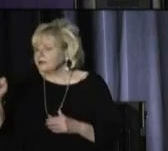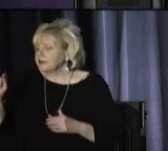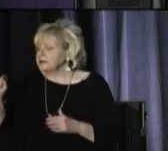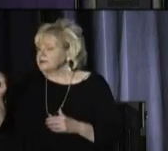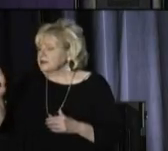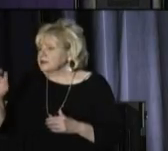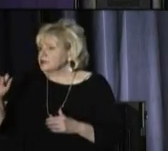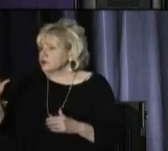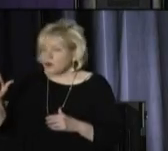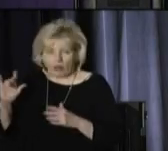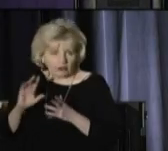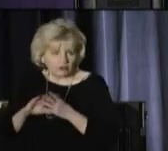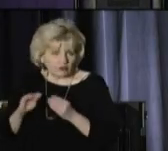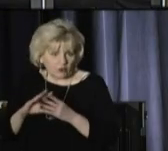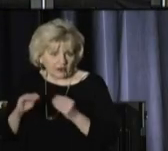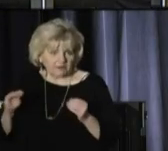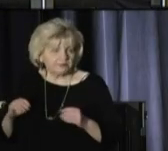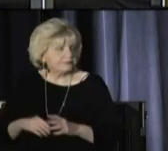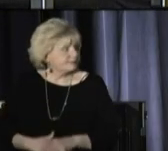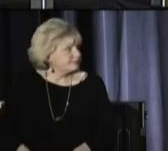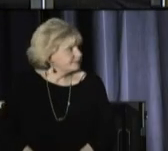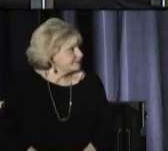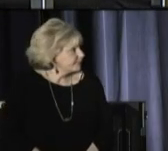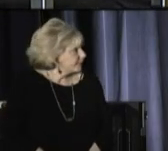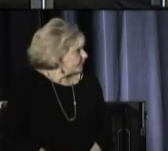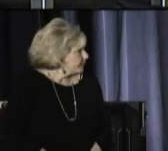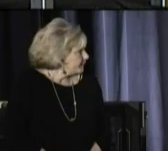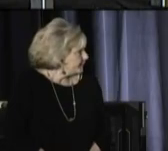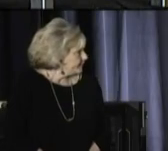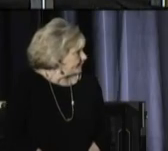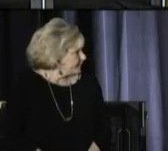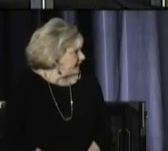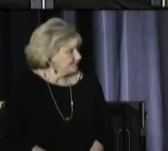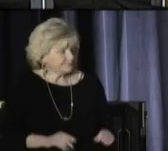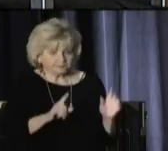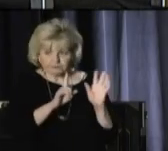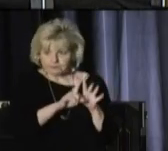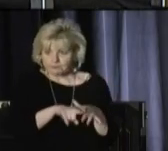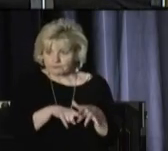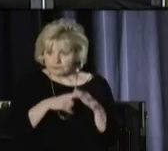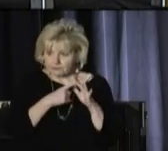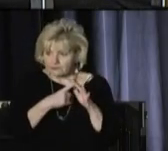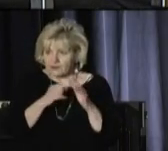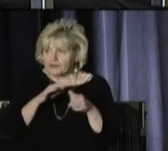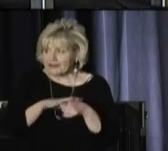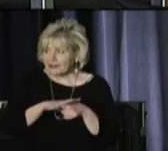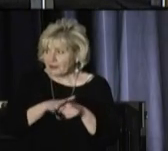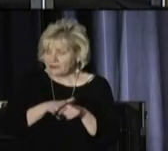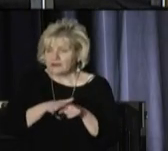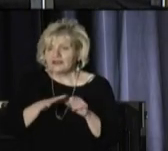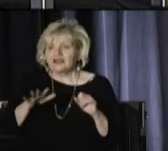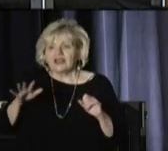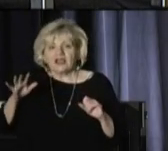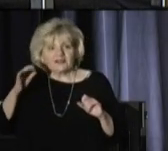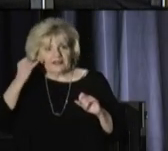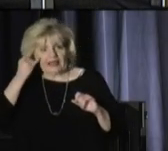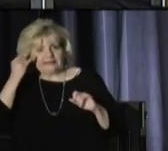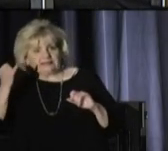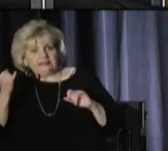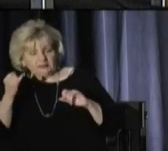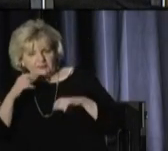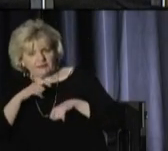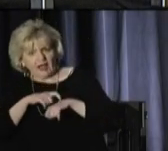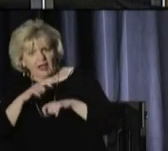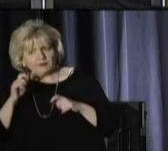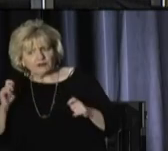laser focus. Yeah. I mean, it was so weird at the beginning of the pandemic because our whole notion of like time change, mm-hmm. remember when it was